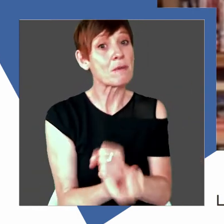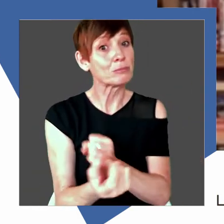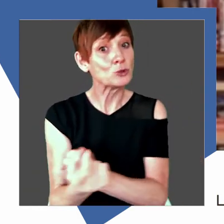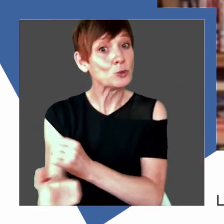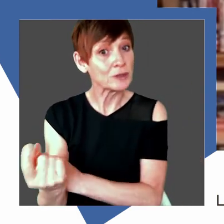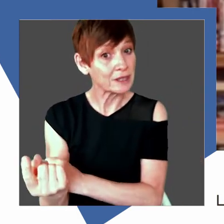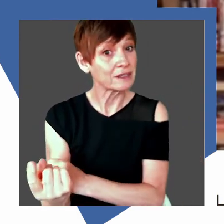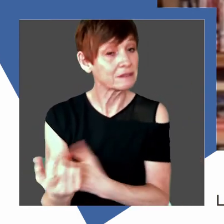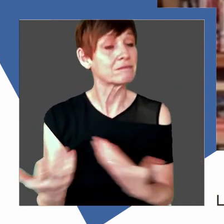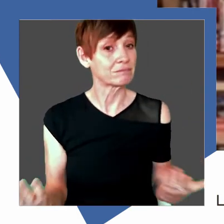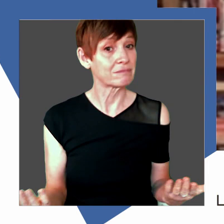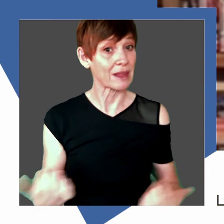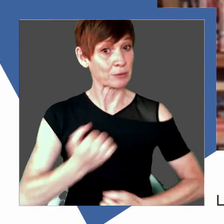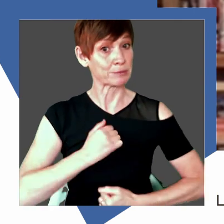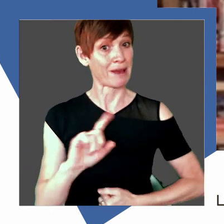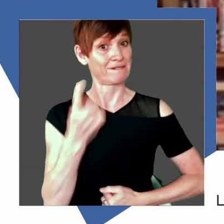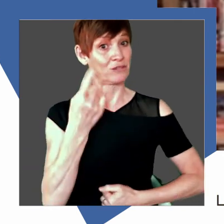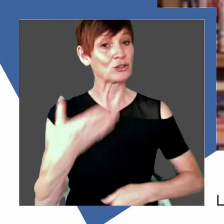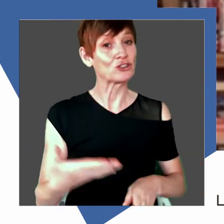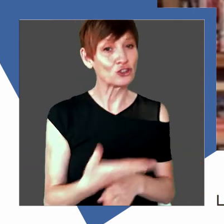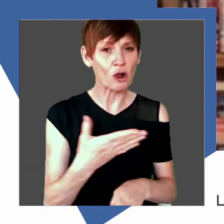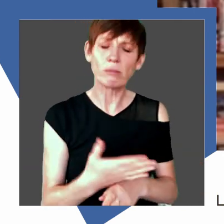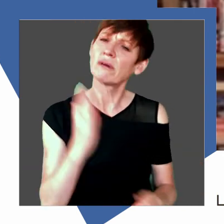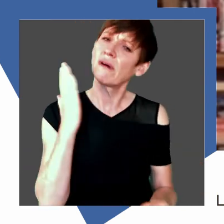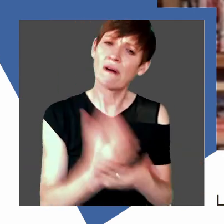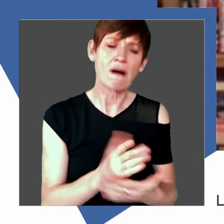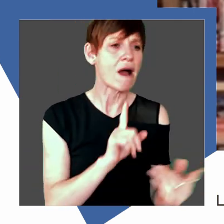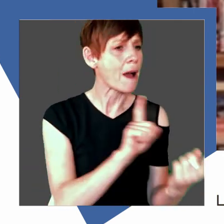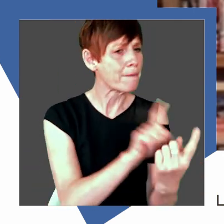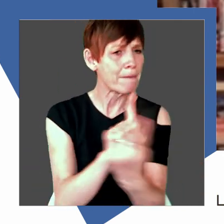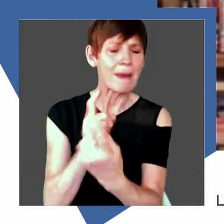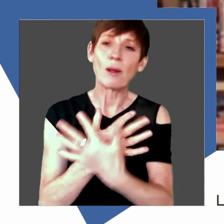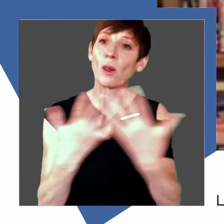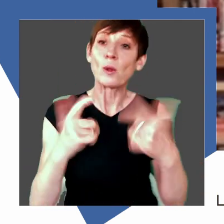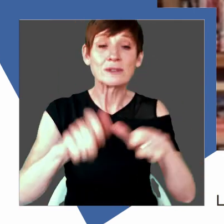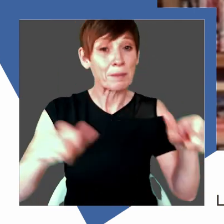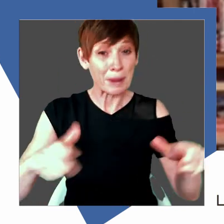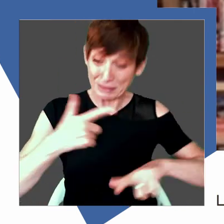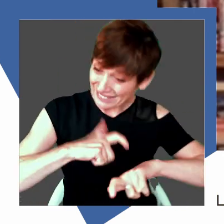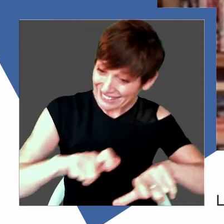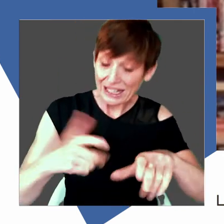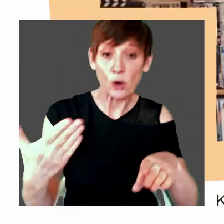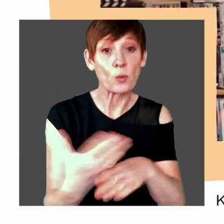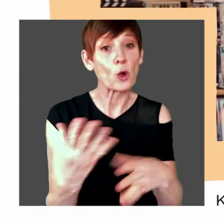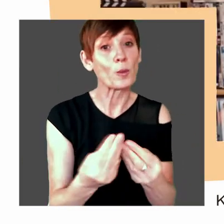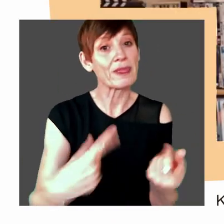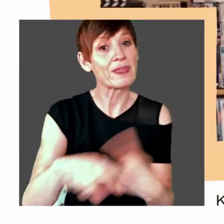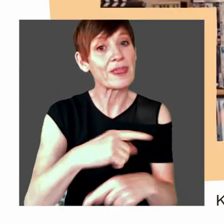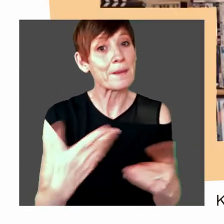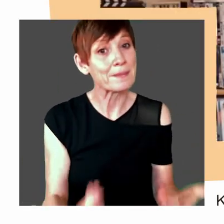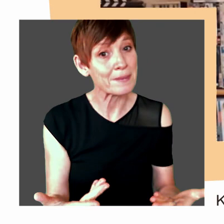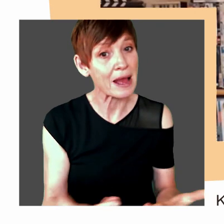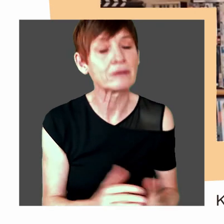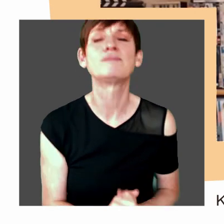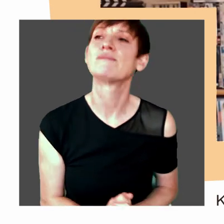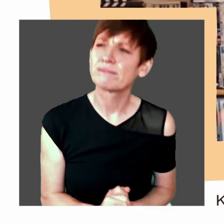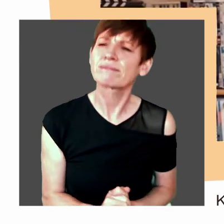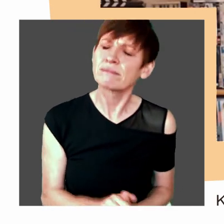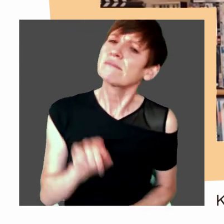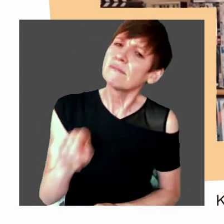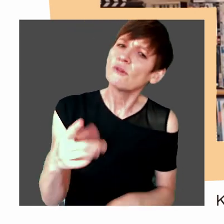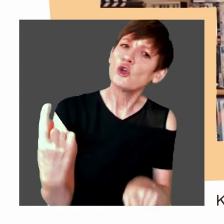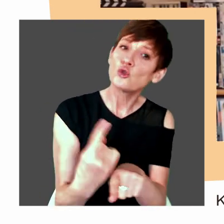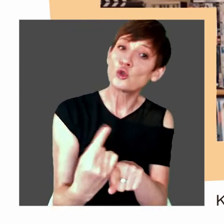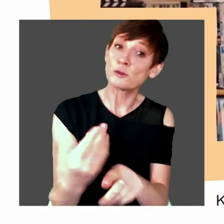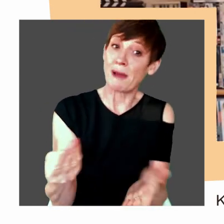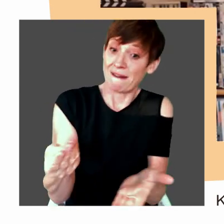kind of my first job, and I met lots of people who I still work with and know today, really. You've mentioned funding there and